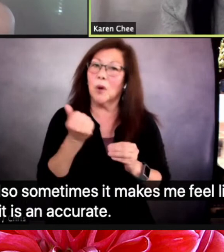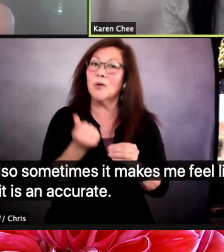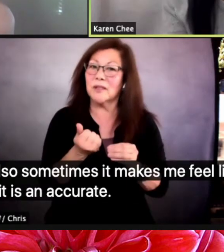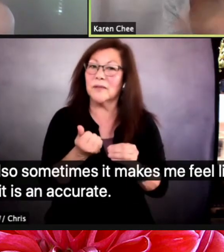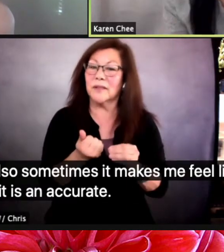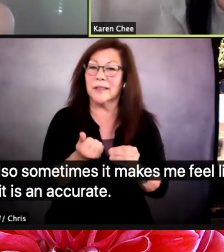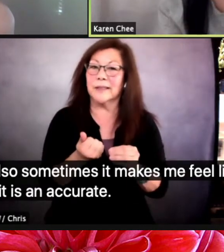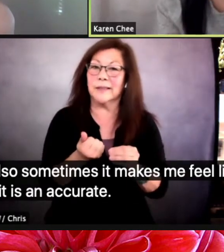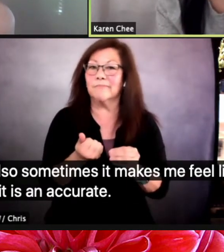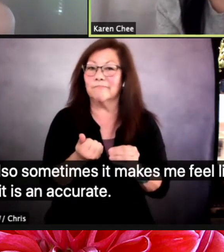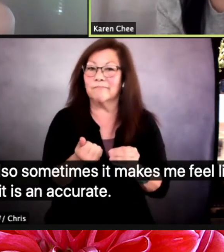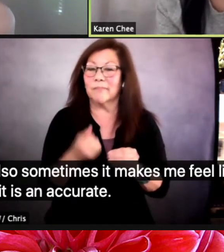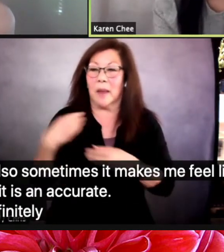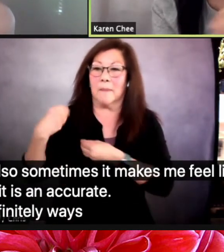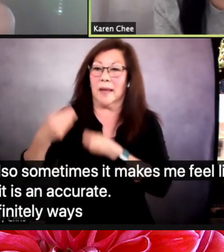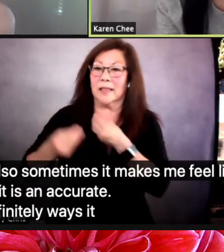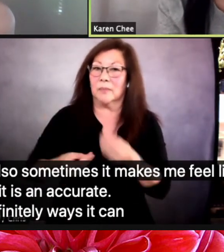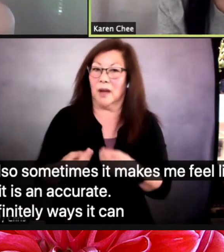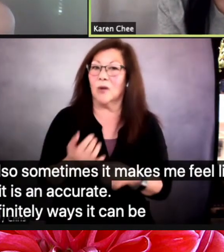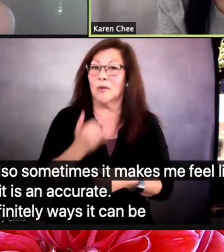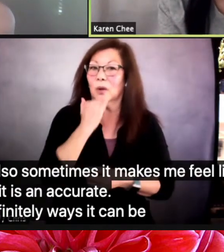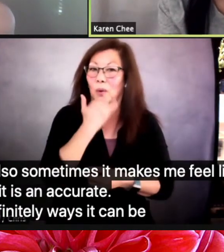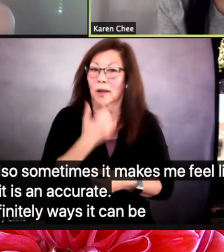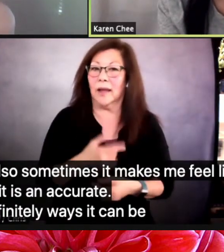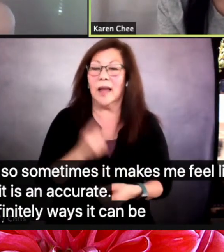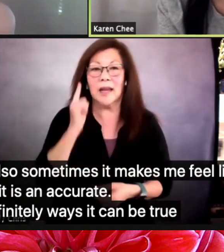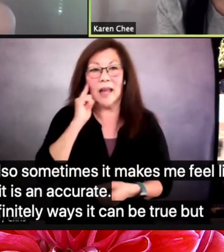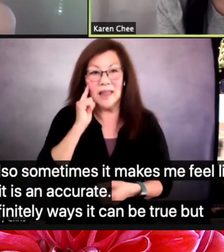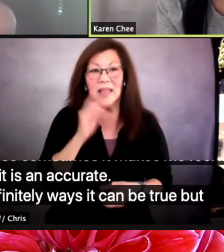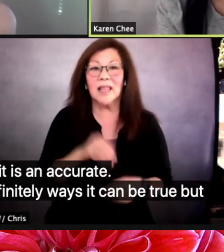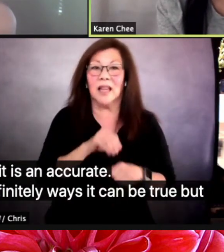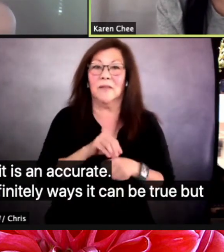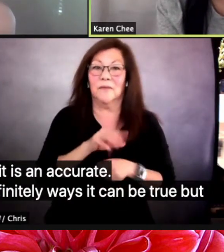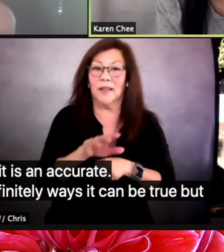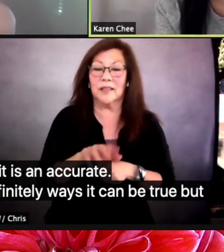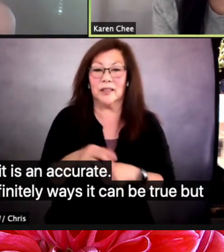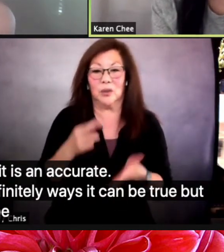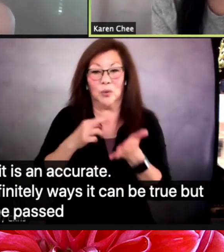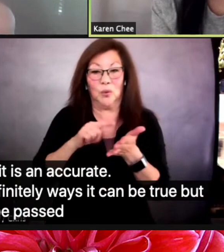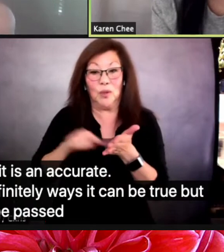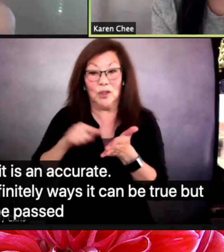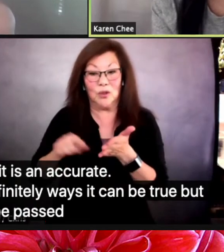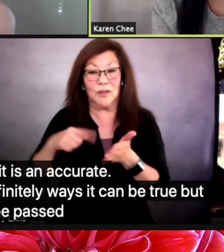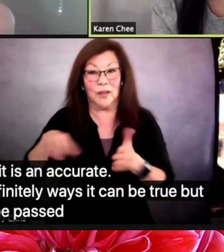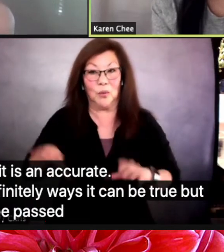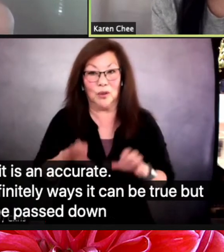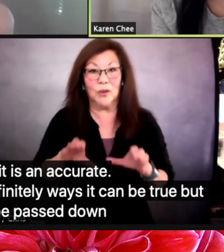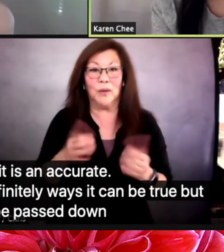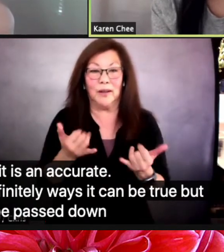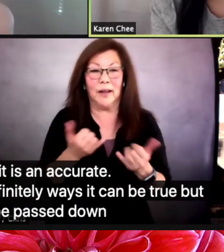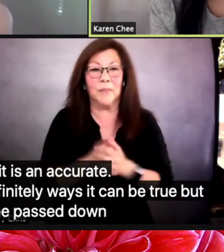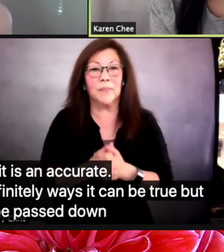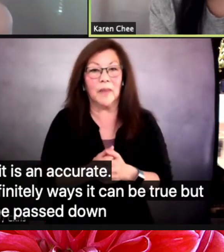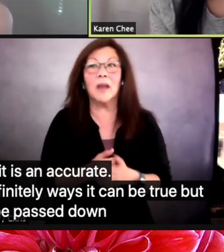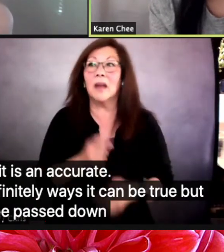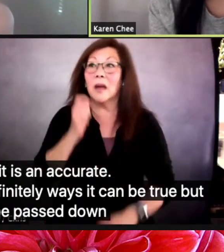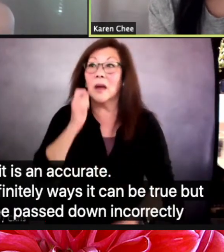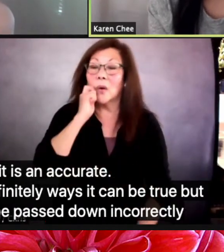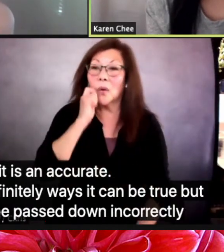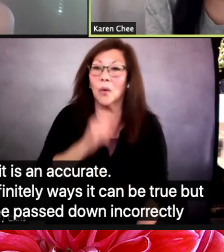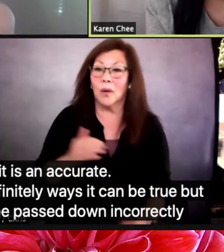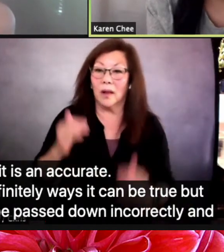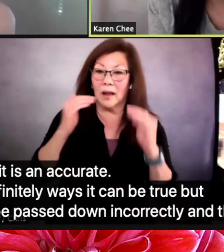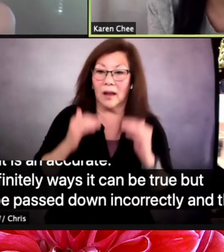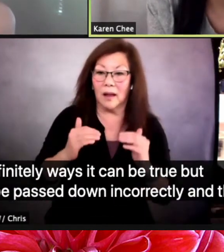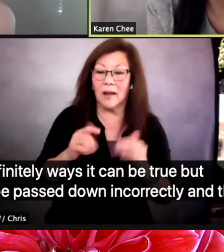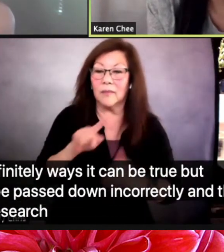sort of had been passed down incorrectly, and I bet that affects the other research that we're doing. Okay, cool. This